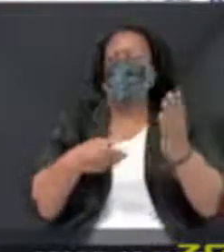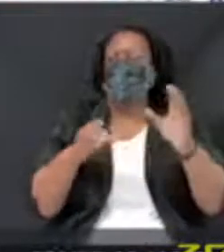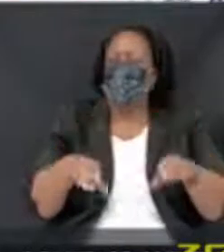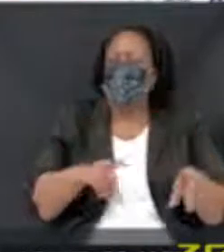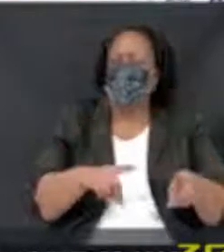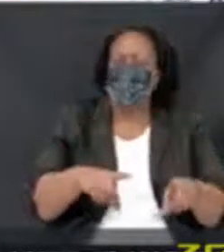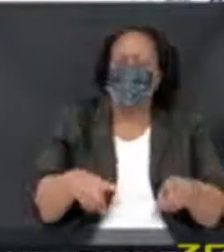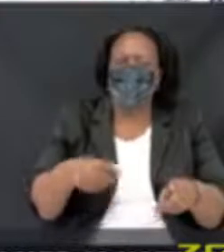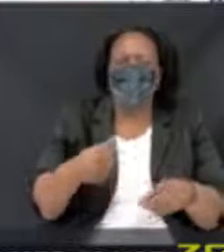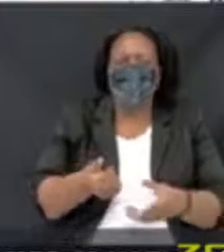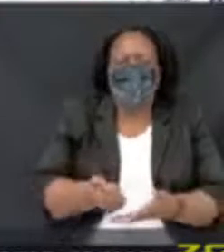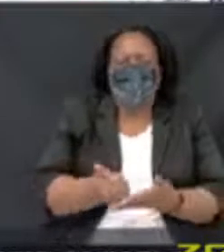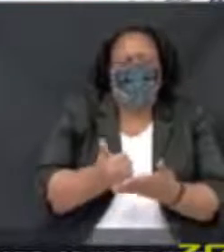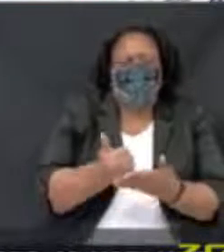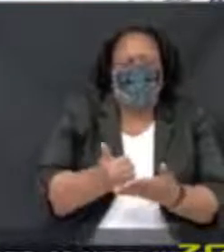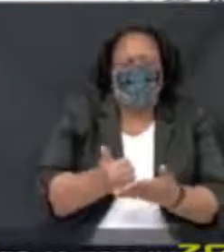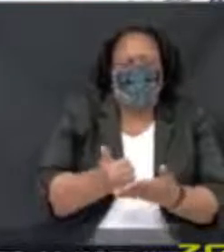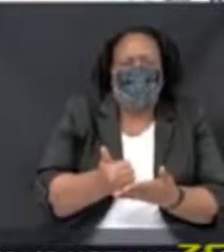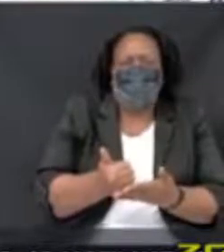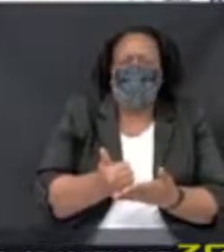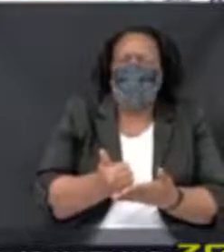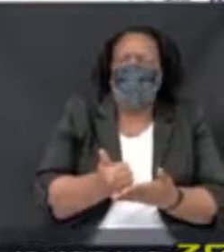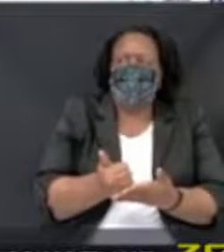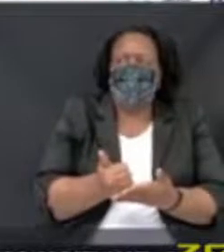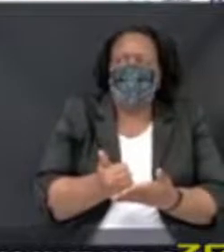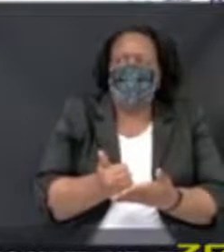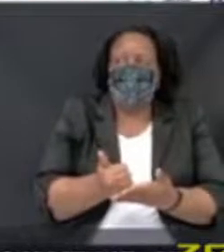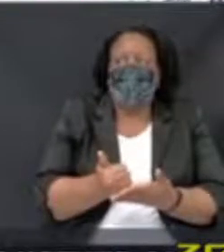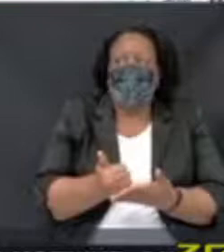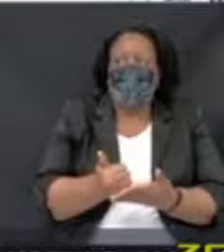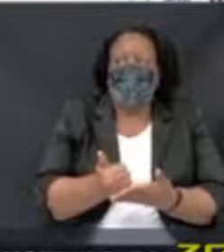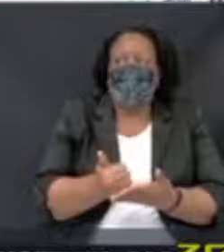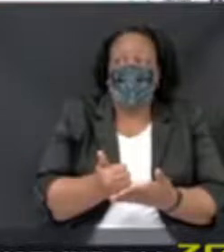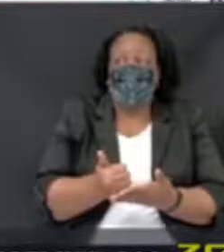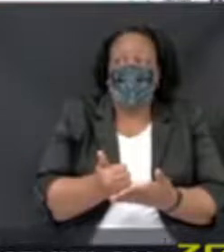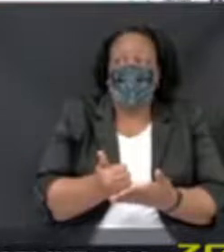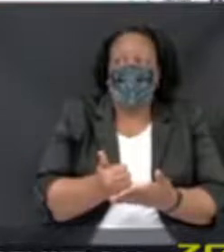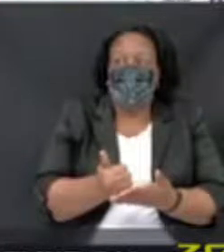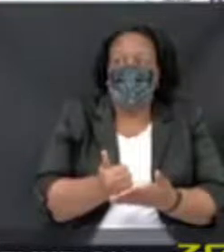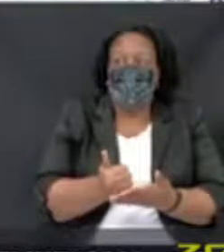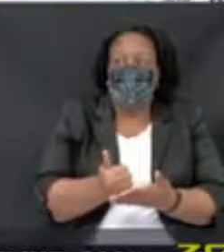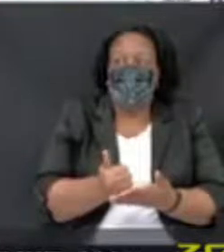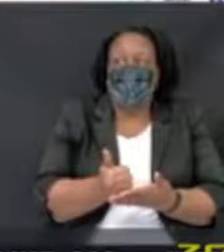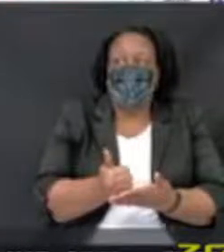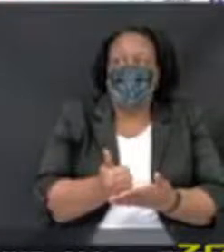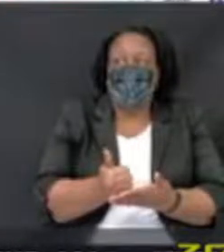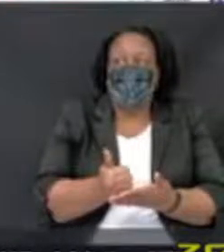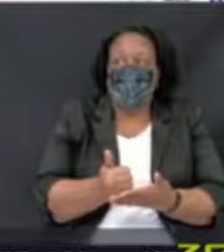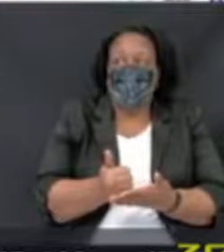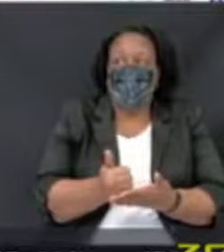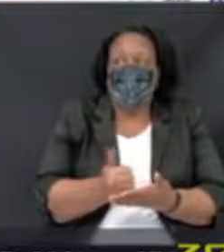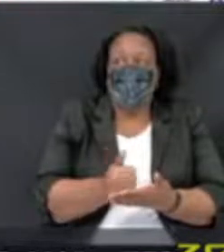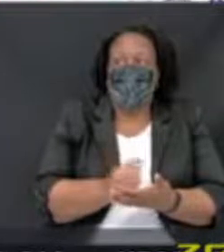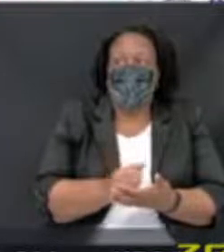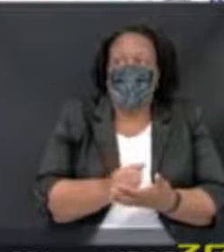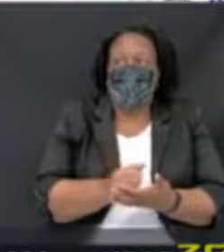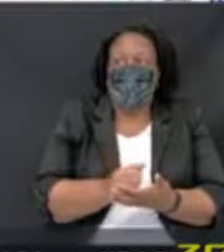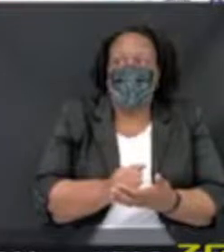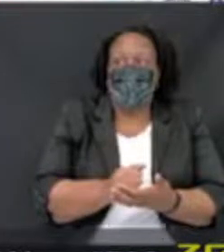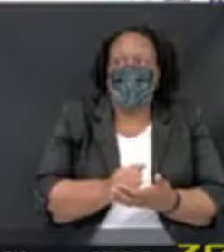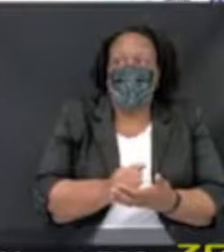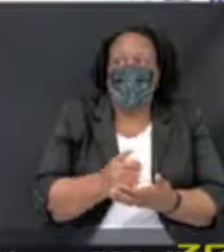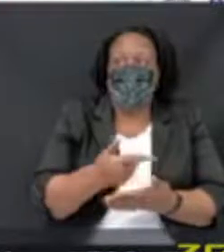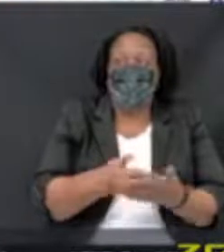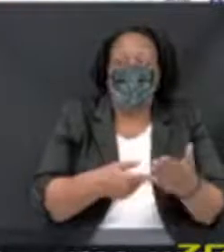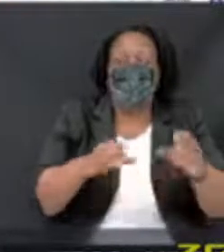is set out in Schedule 1, and the task force may liaise and consult with such other public